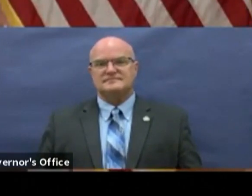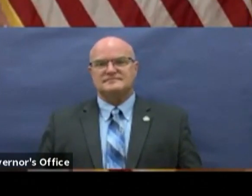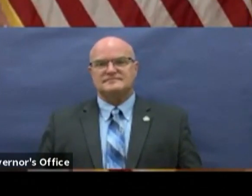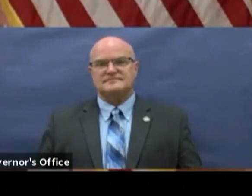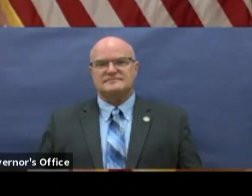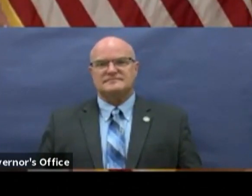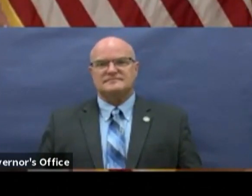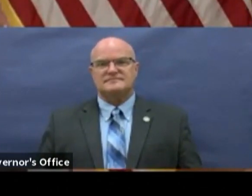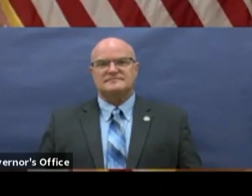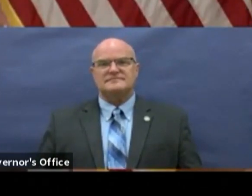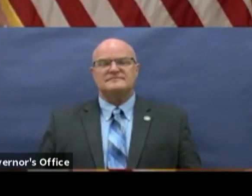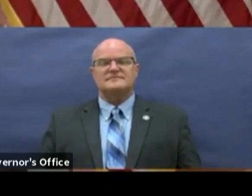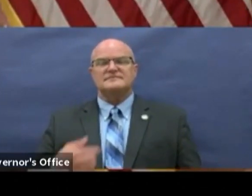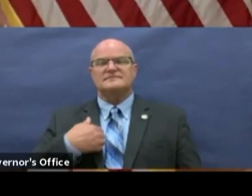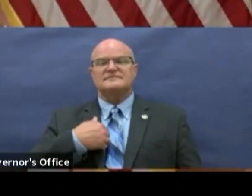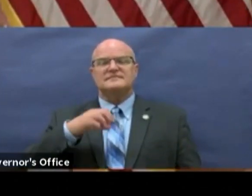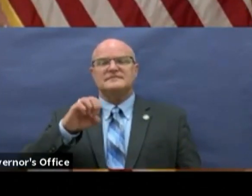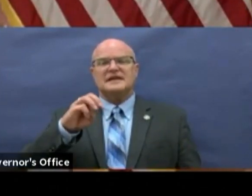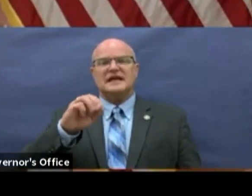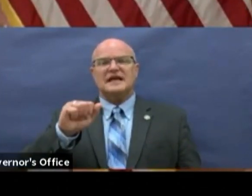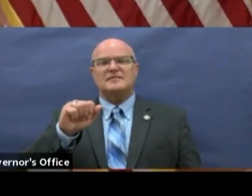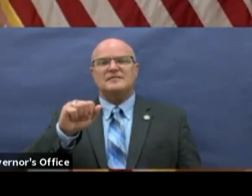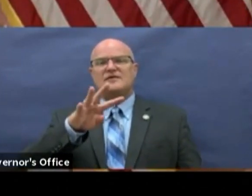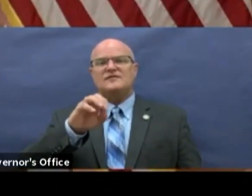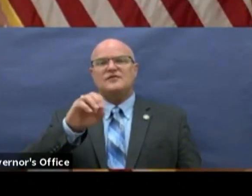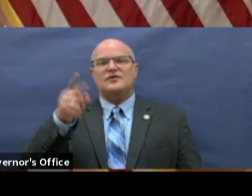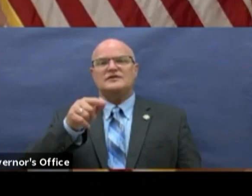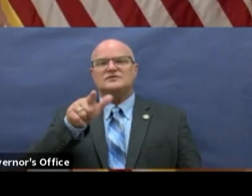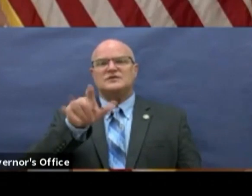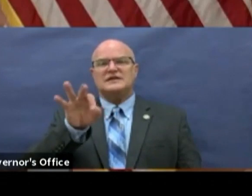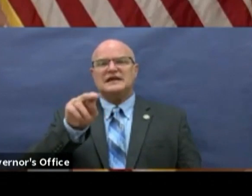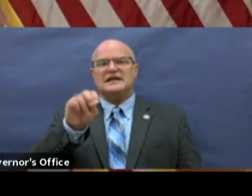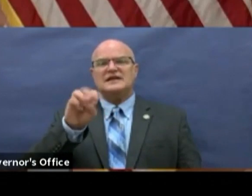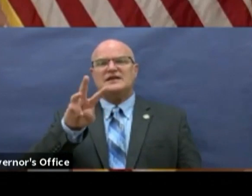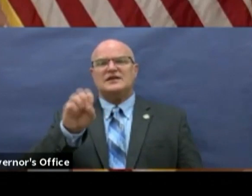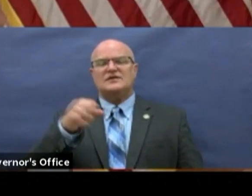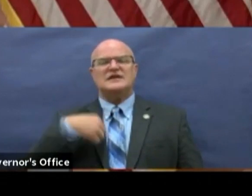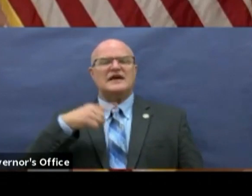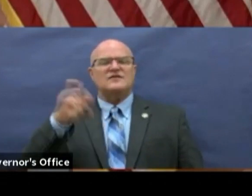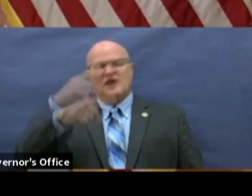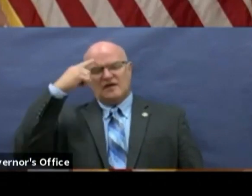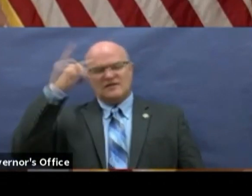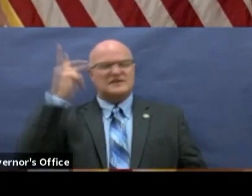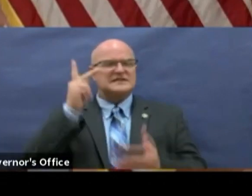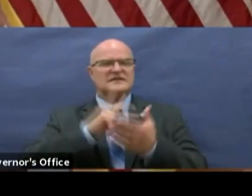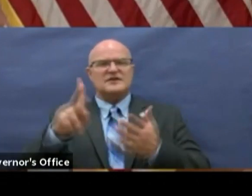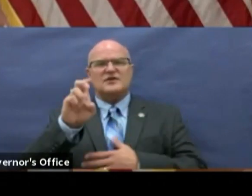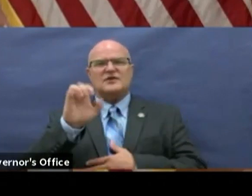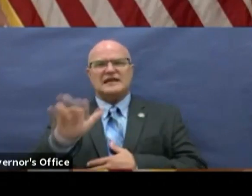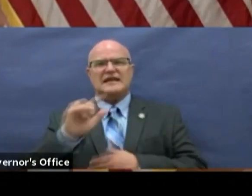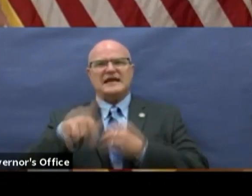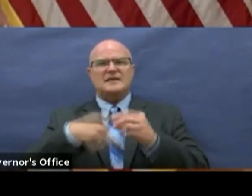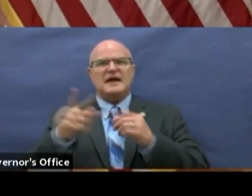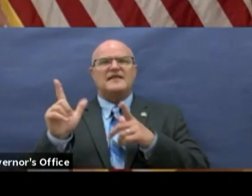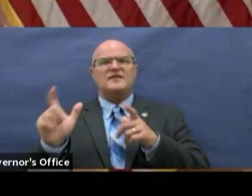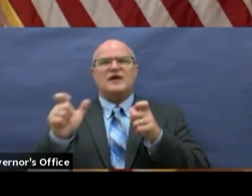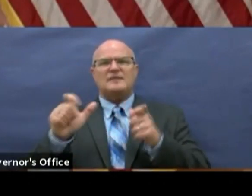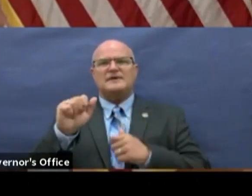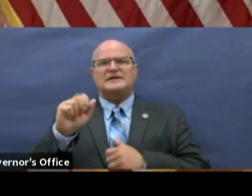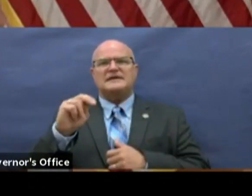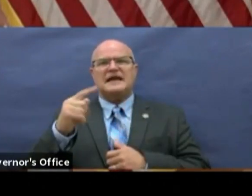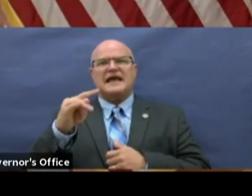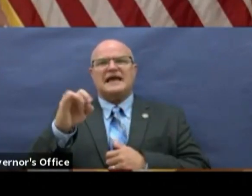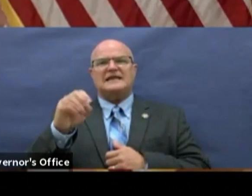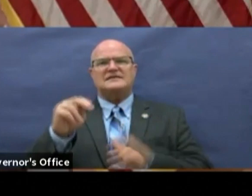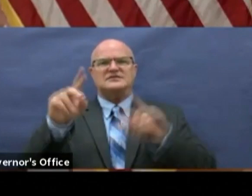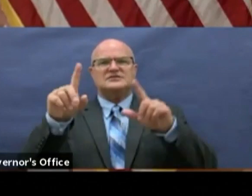Governor Hutchinson, this is Emma Claybrook with 4029 News. I have a question for Secretary Key about the rapid antigen tests that are going to be